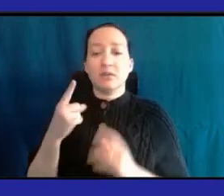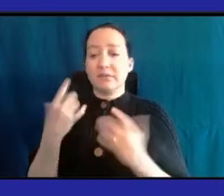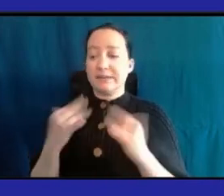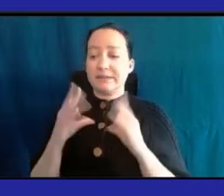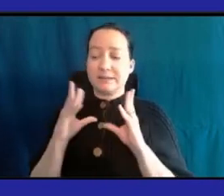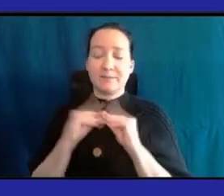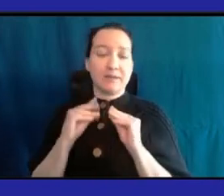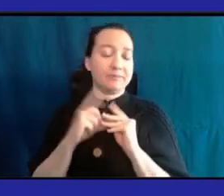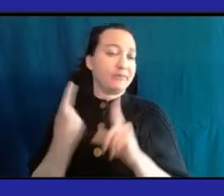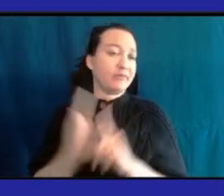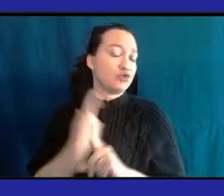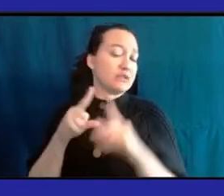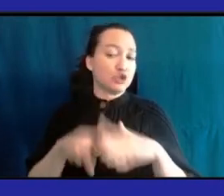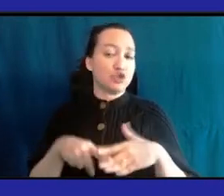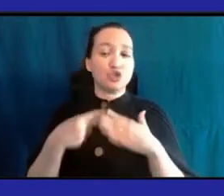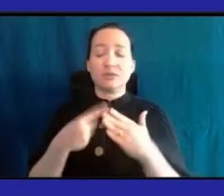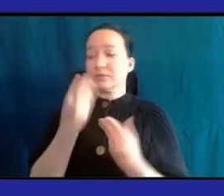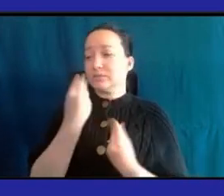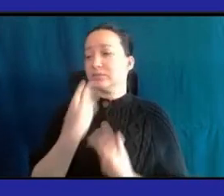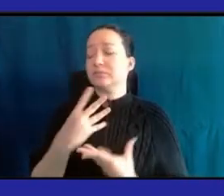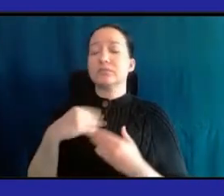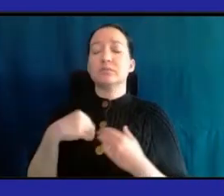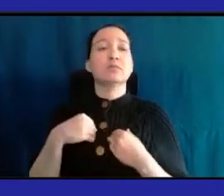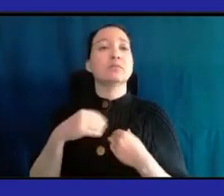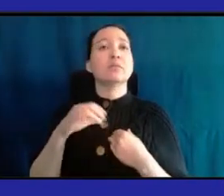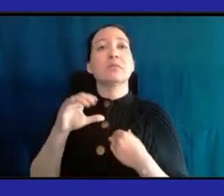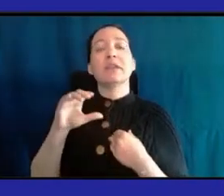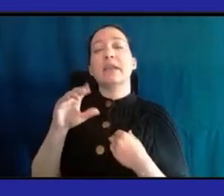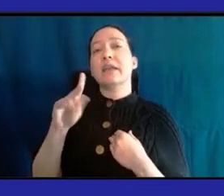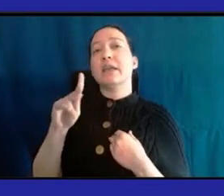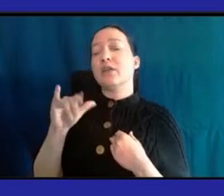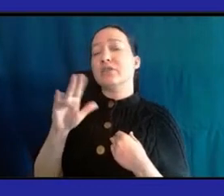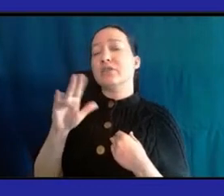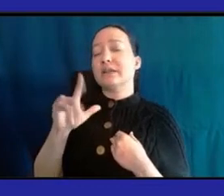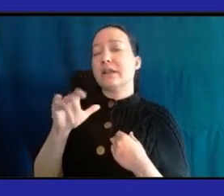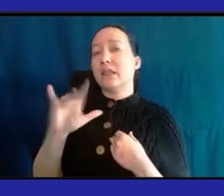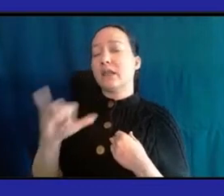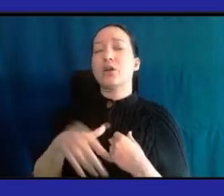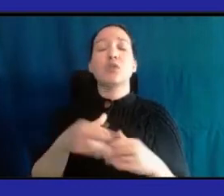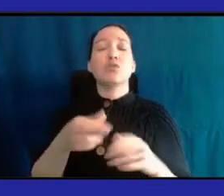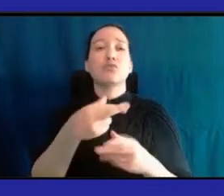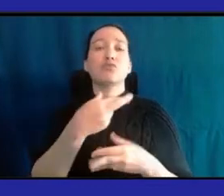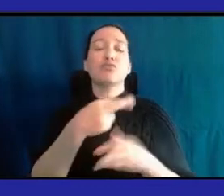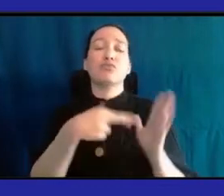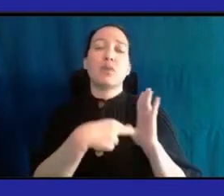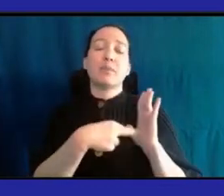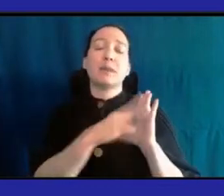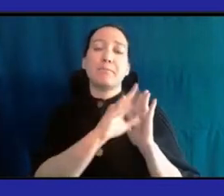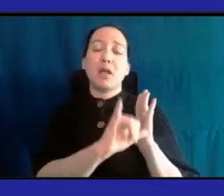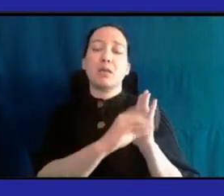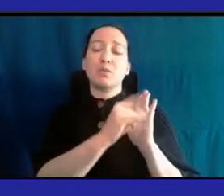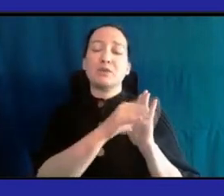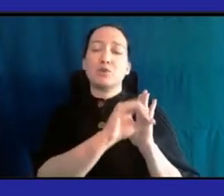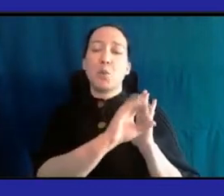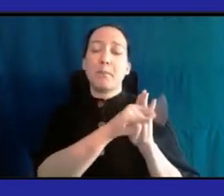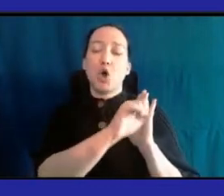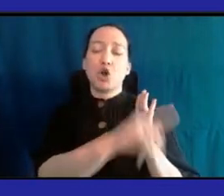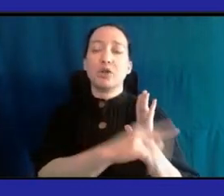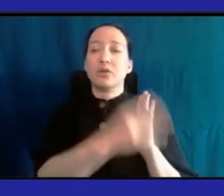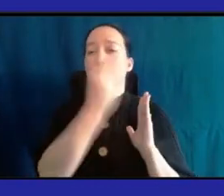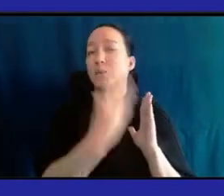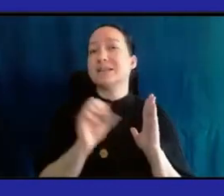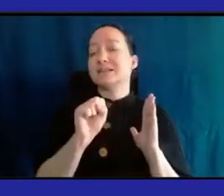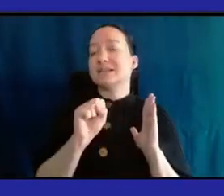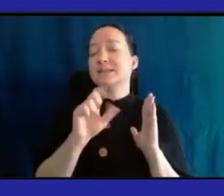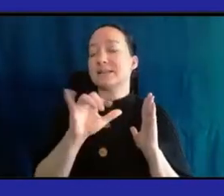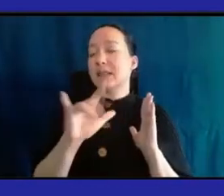order. So for the record, please note Karen San Hilaire is representing Molly Wasso Park in a voting capacity. Also, please note that Sally Hernandez